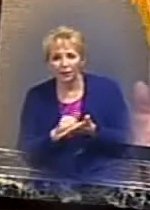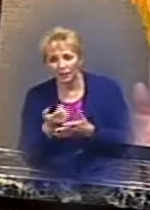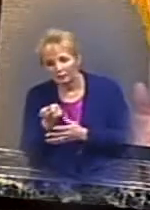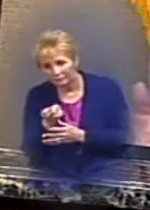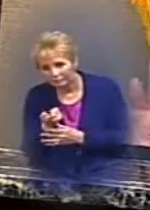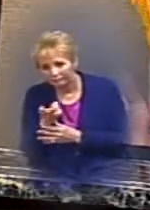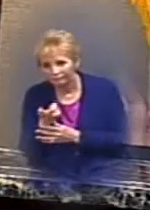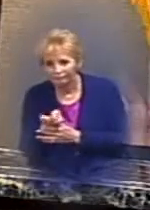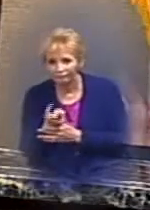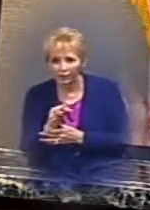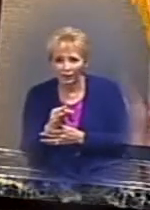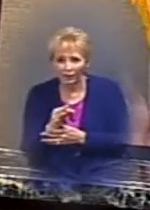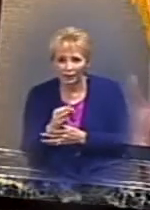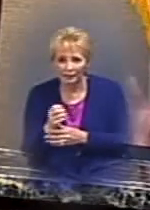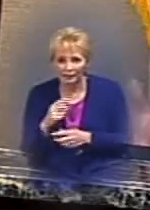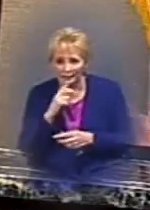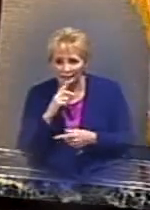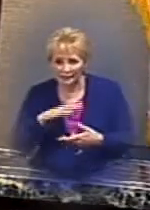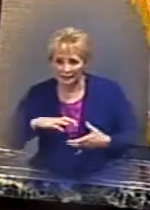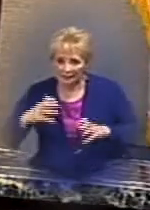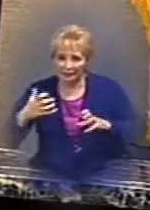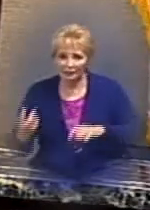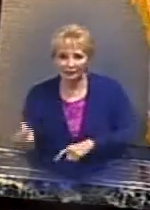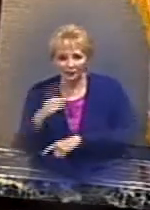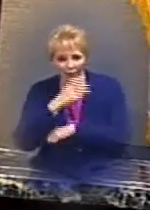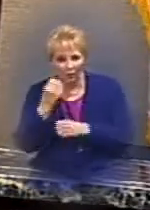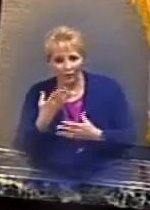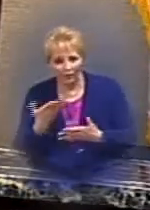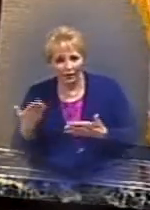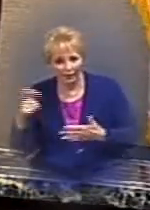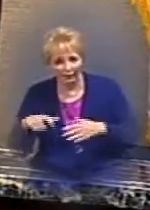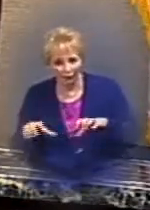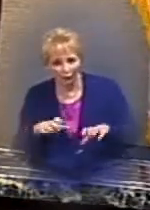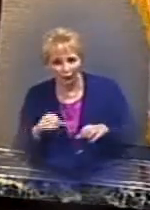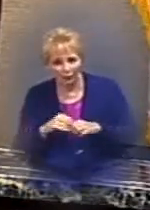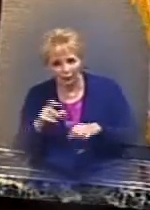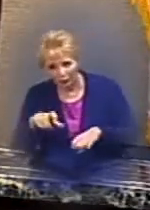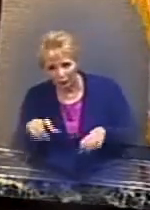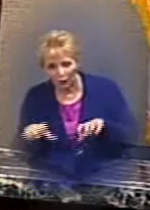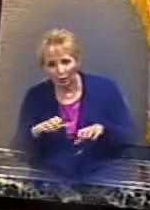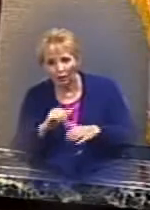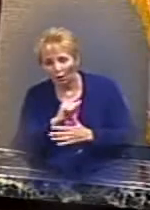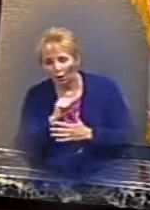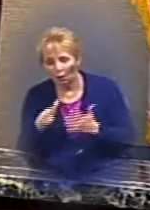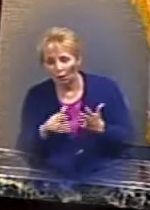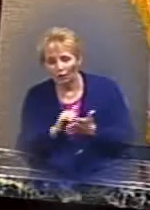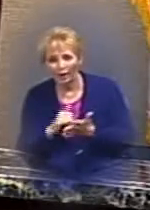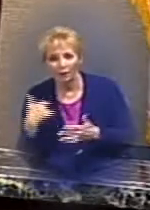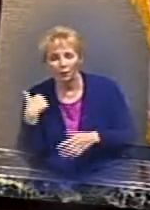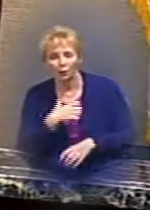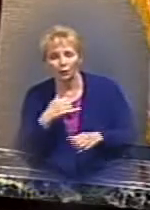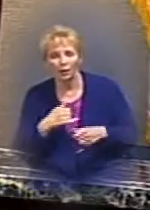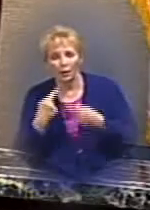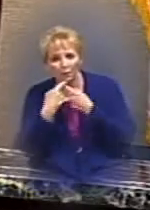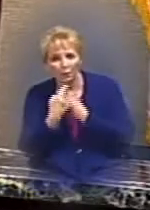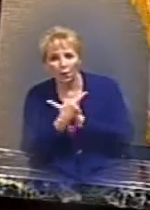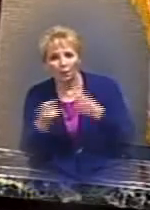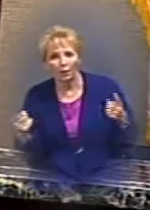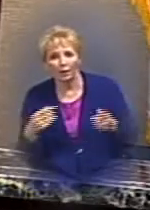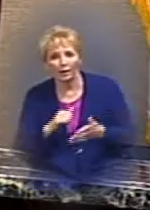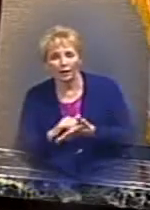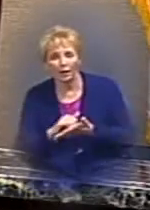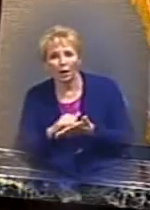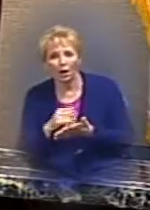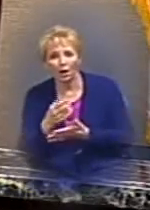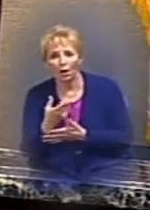of a nerve-wracking day because of all the things that you've got to do and you're supposed to do and all that. I'm going to do a proclamation, Hunger and